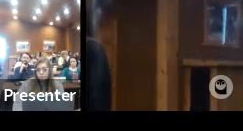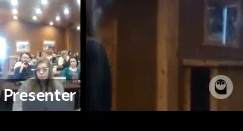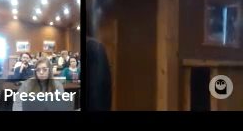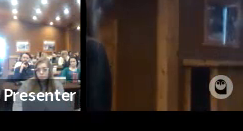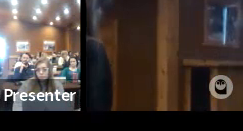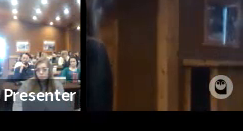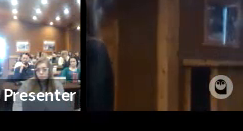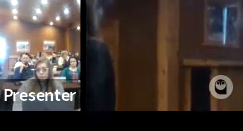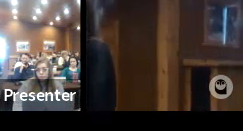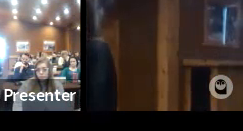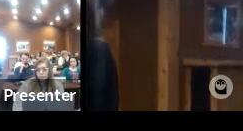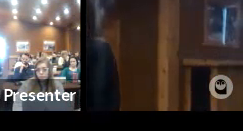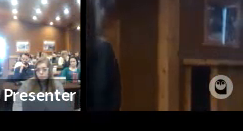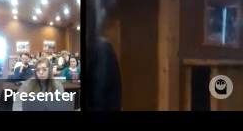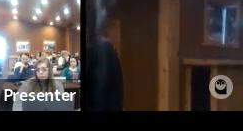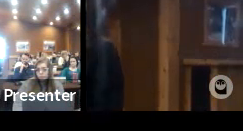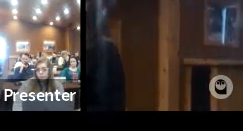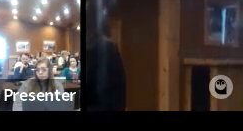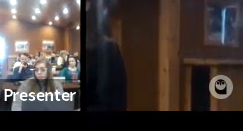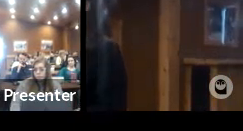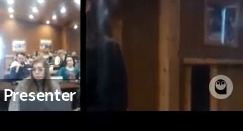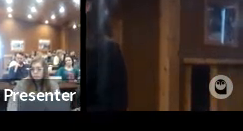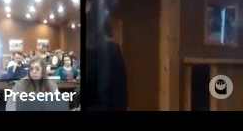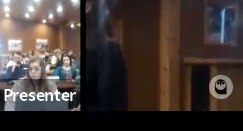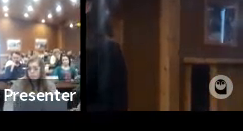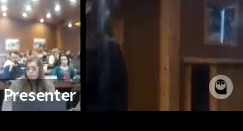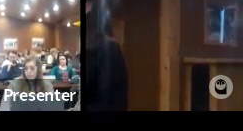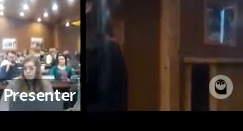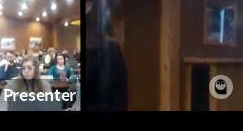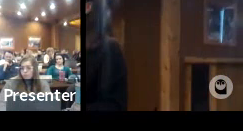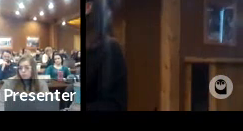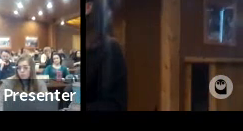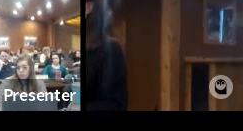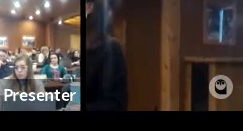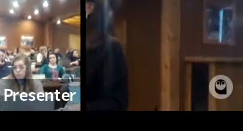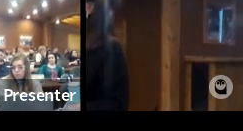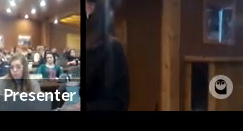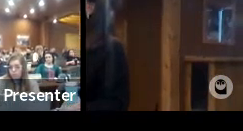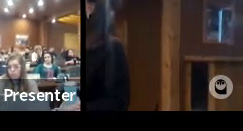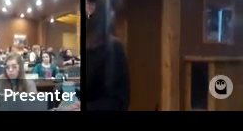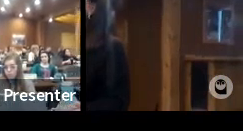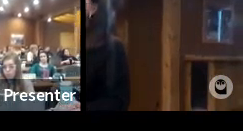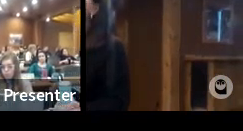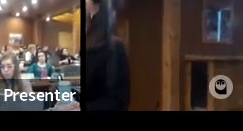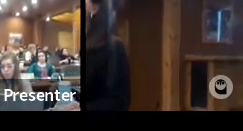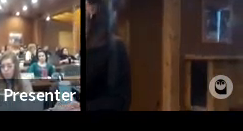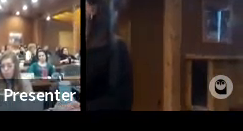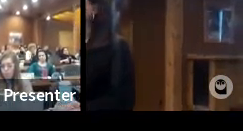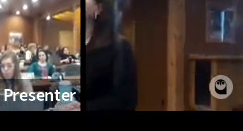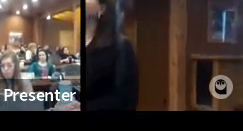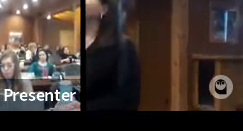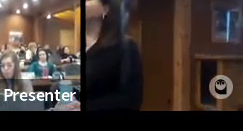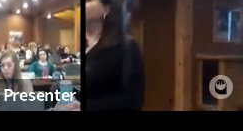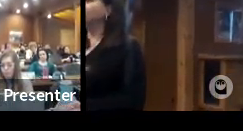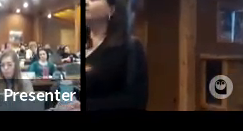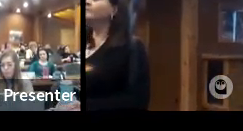To kind of figure and understand, like, maybe why a victim wouldn't want to testify themselves